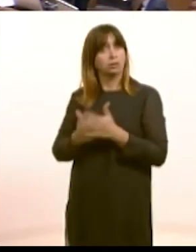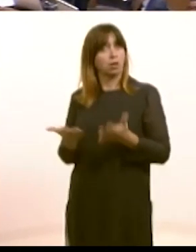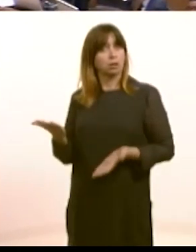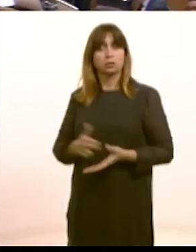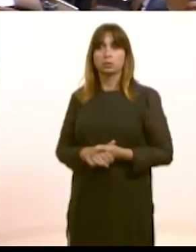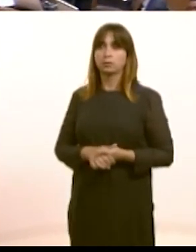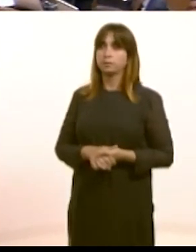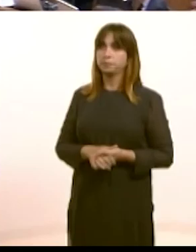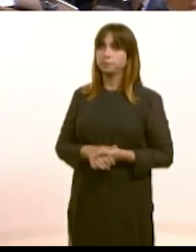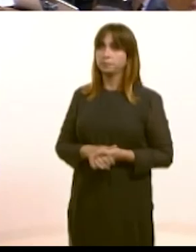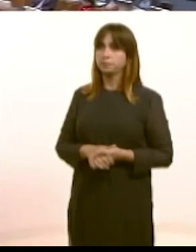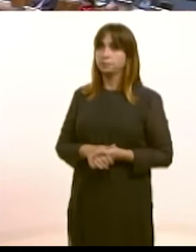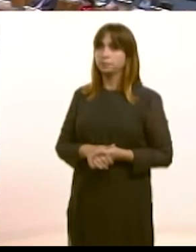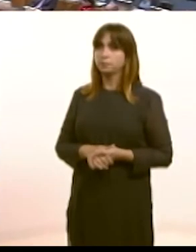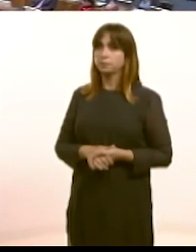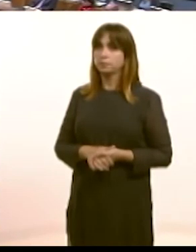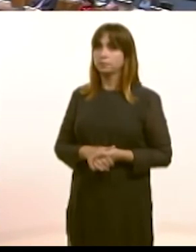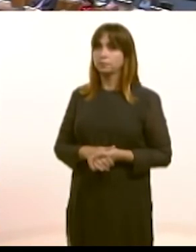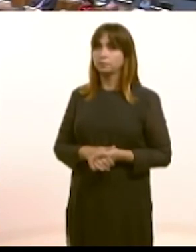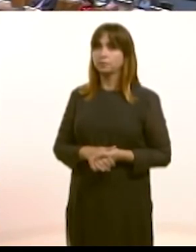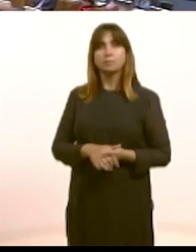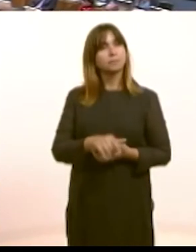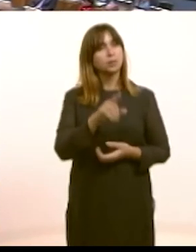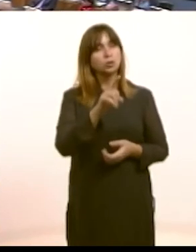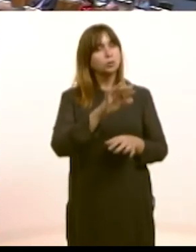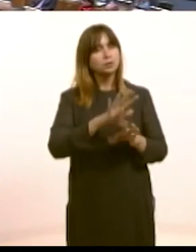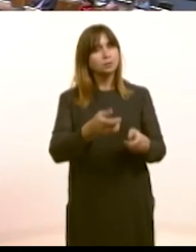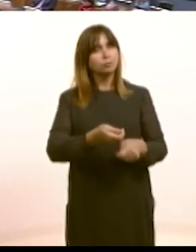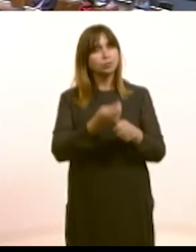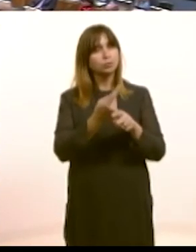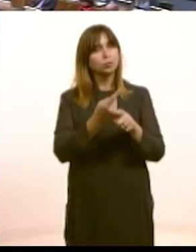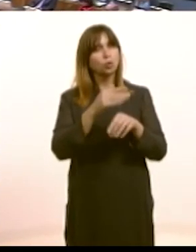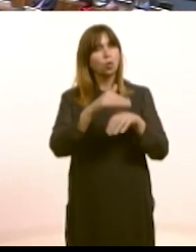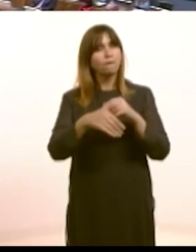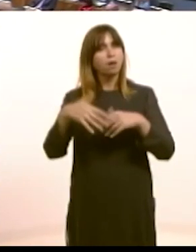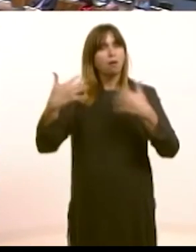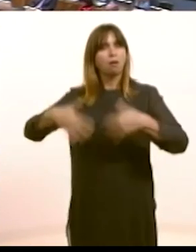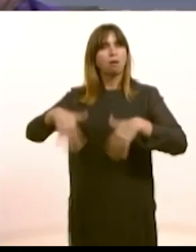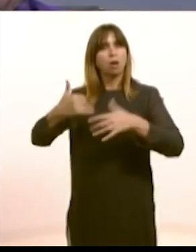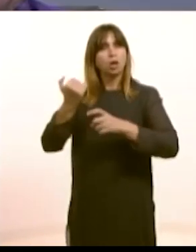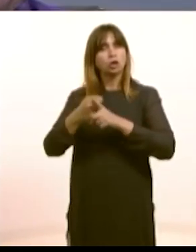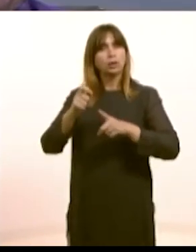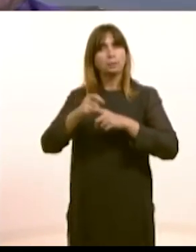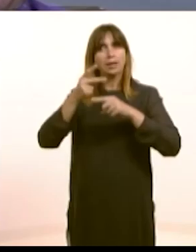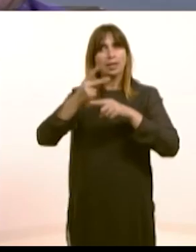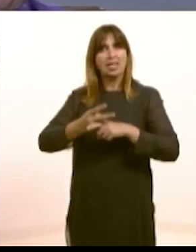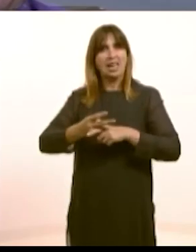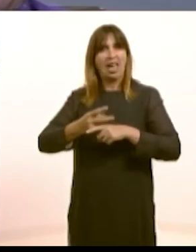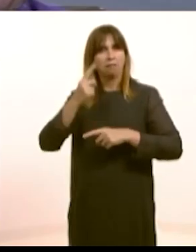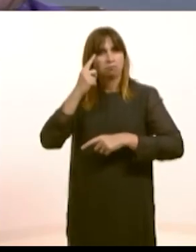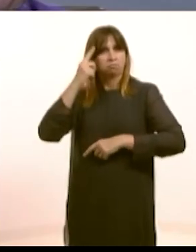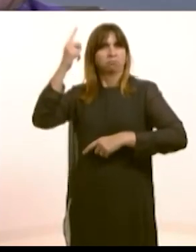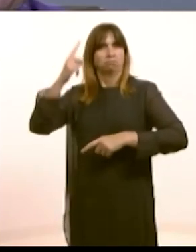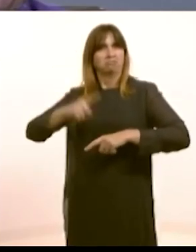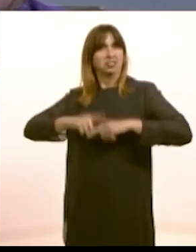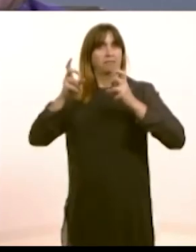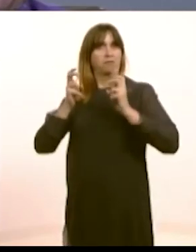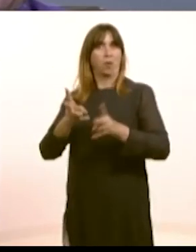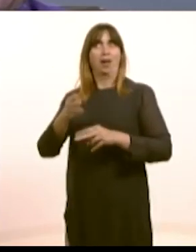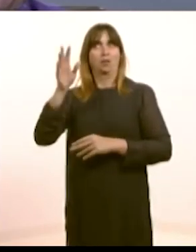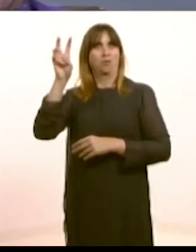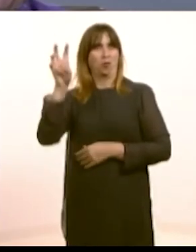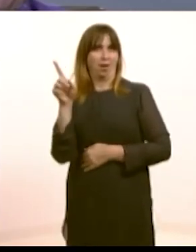Minister for that question. I listened very carefully. One thing you didn't refer to, of course, is the innovation in GP care, in particular in North Wales, in terms